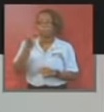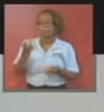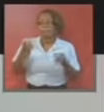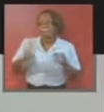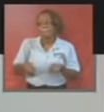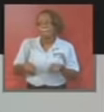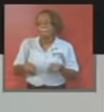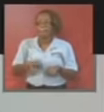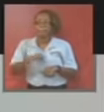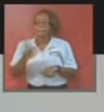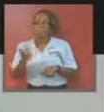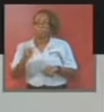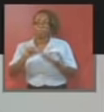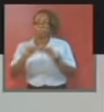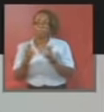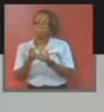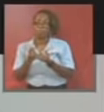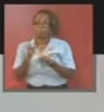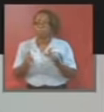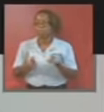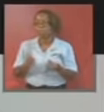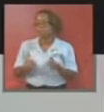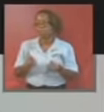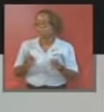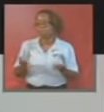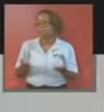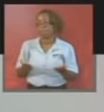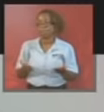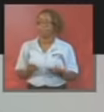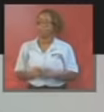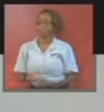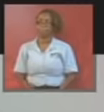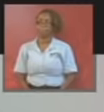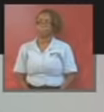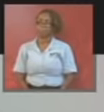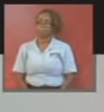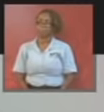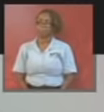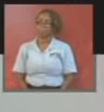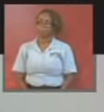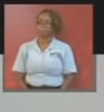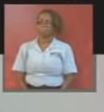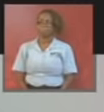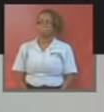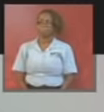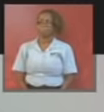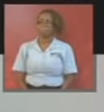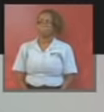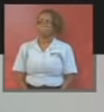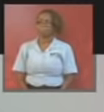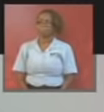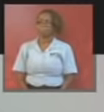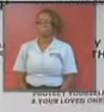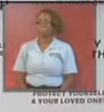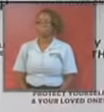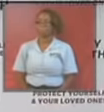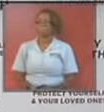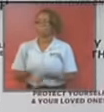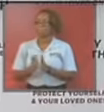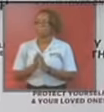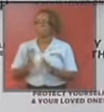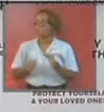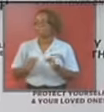the completion of the setup of the chillers and other equipment for the vaccines? Thank you.